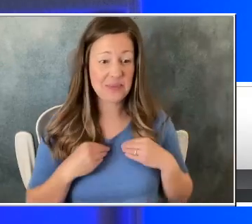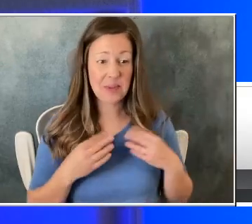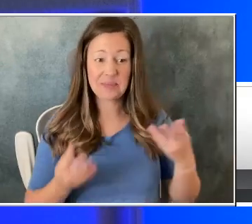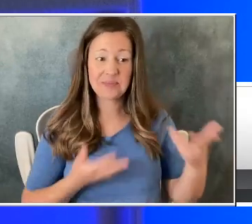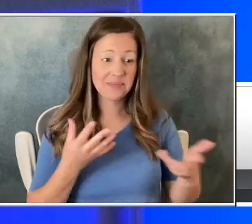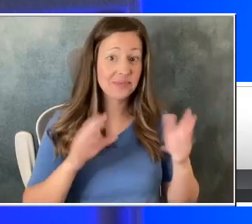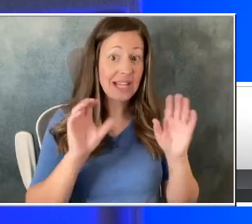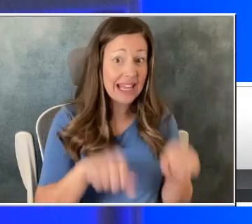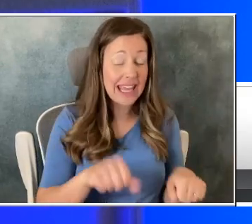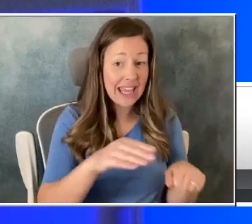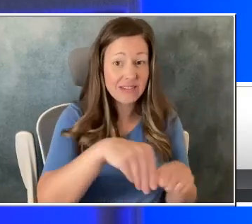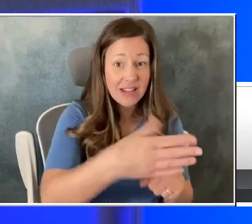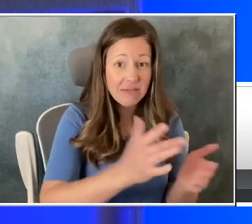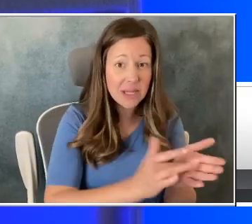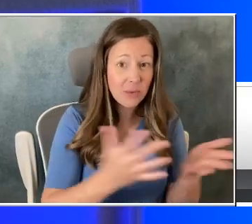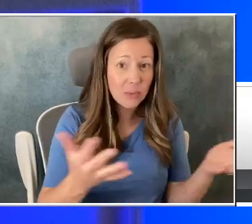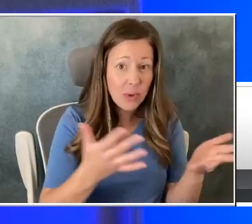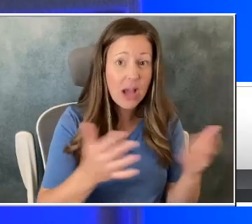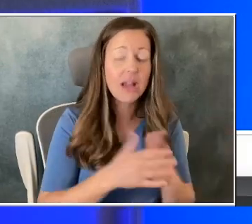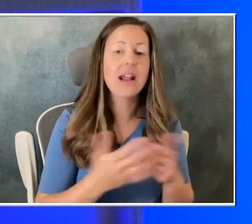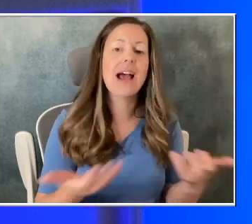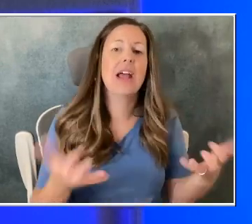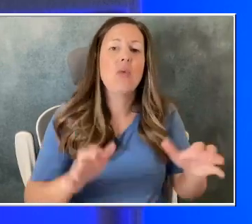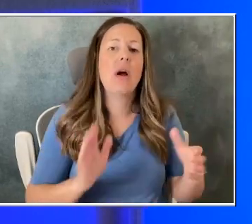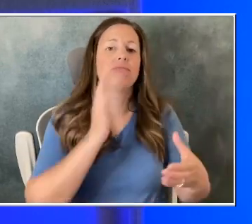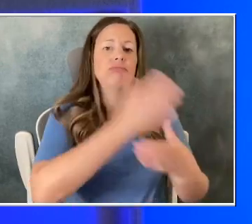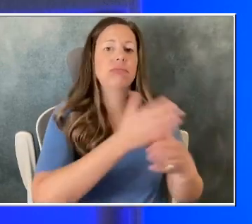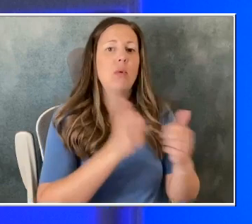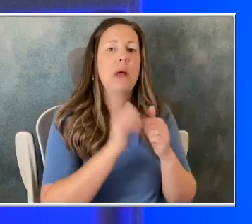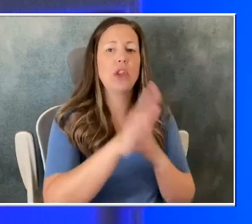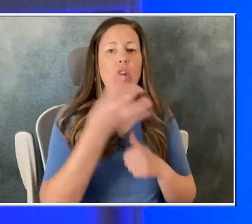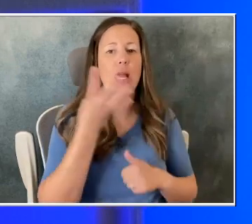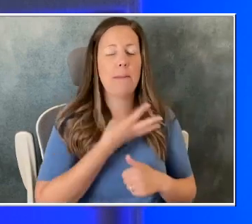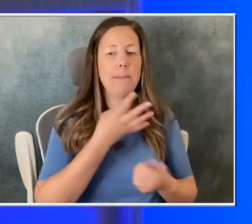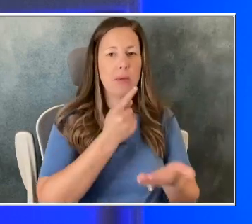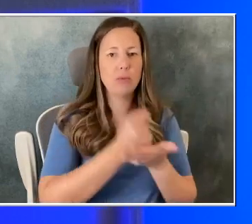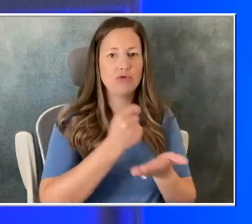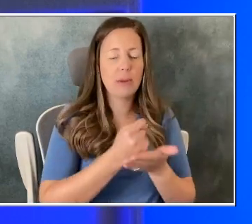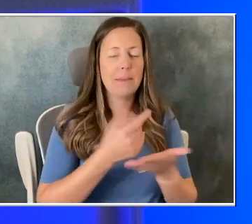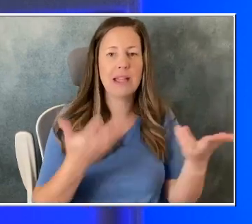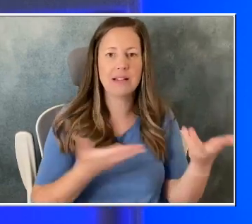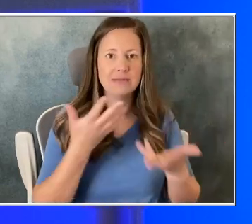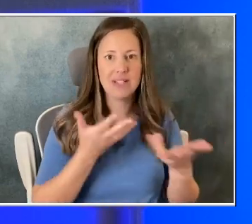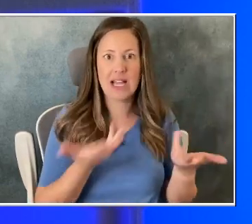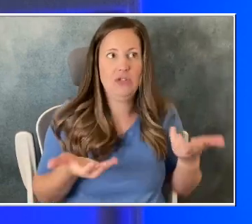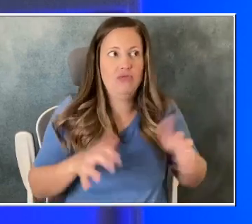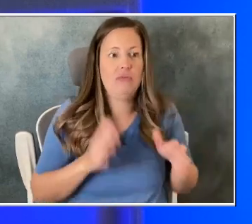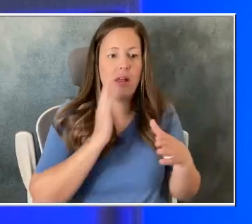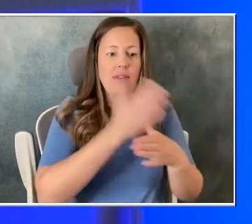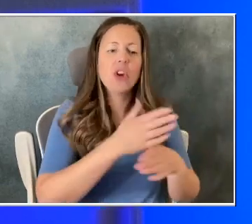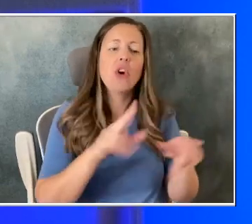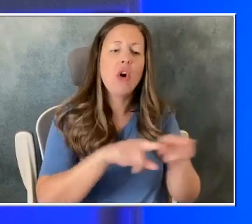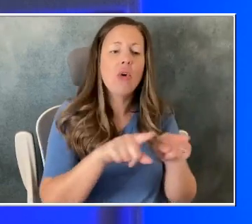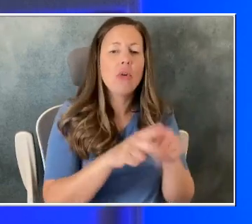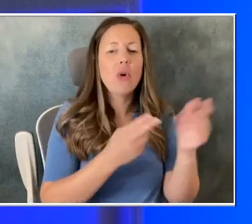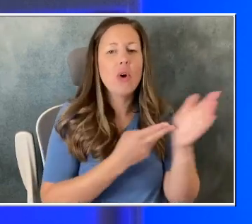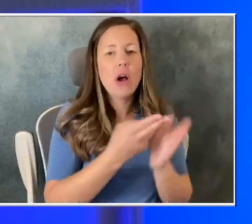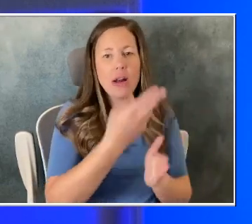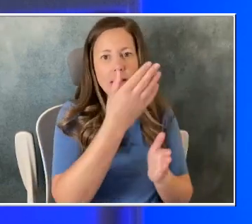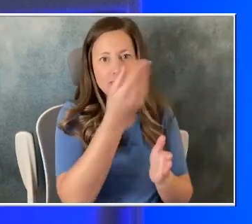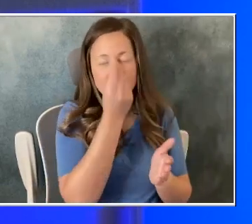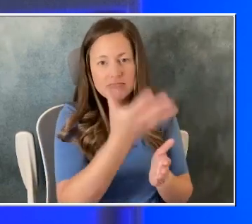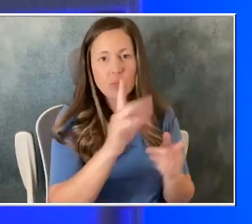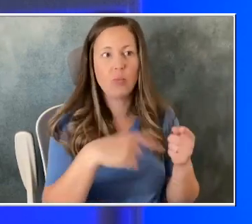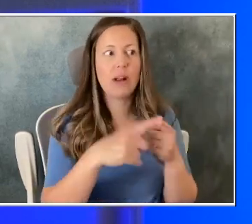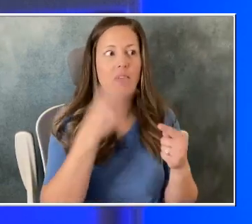I don't want to interfere with her chemotherapy treatment, with her cancer treatment. And I'm also honest with them. I tell them, when I see any red flags,